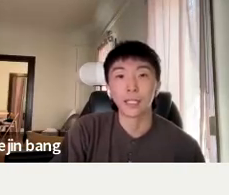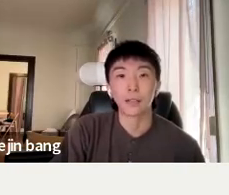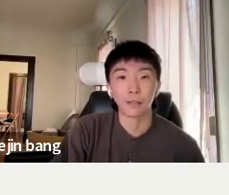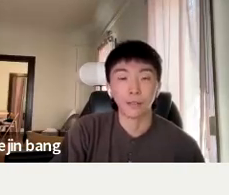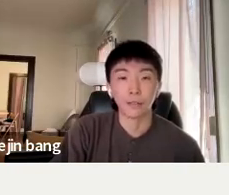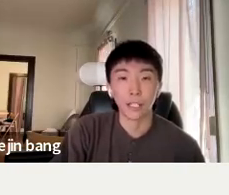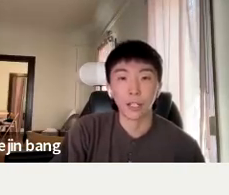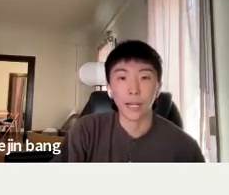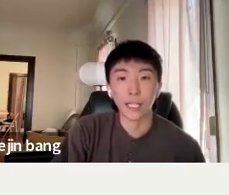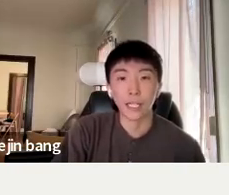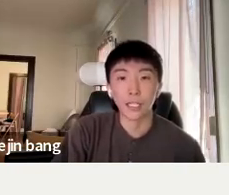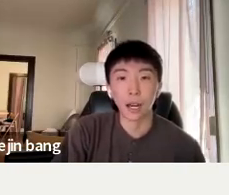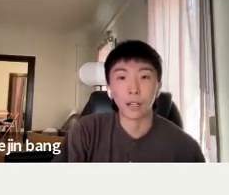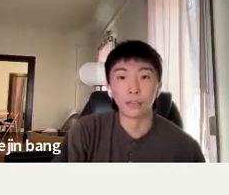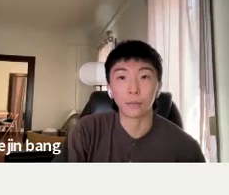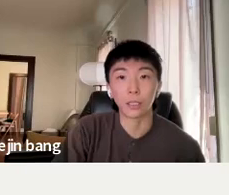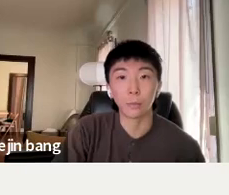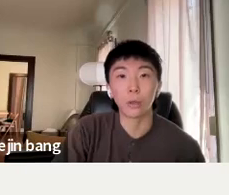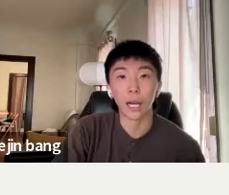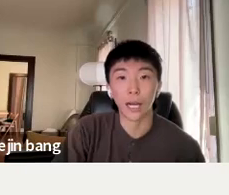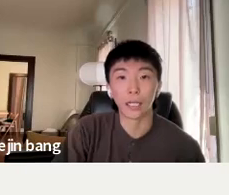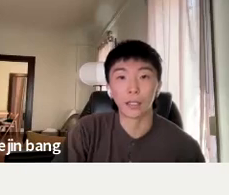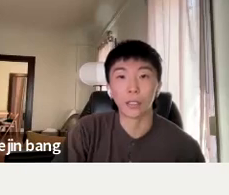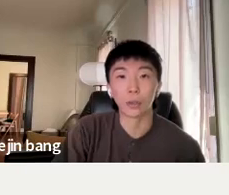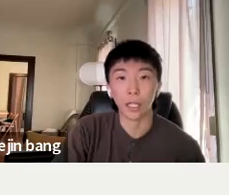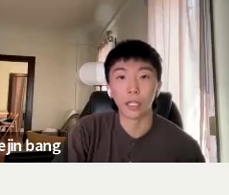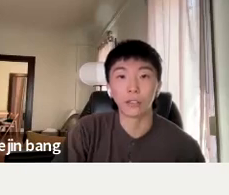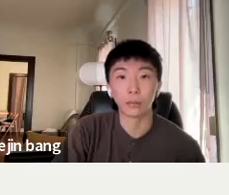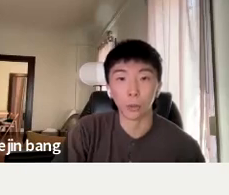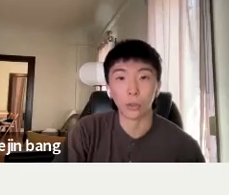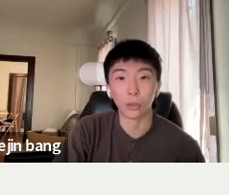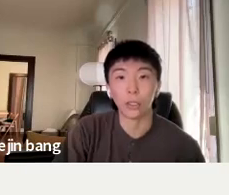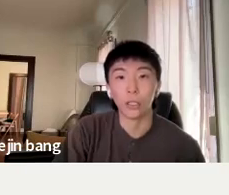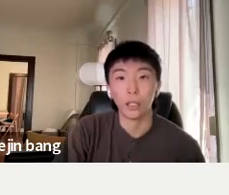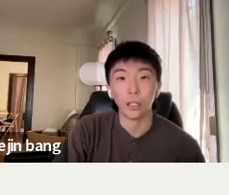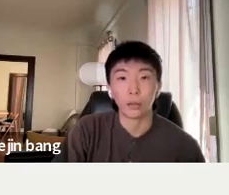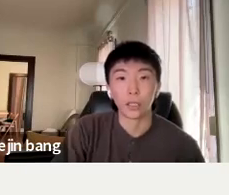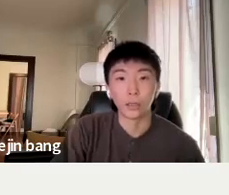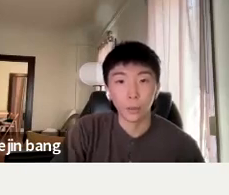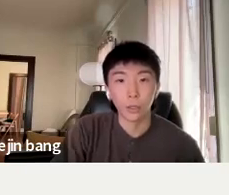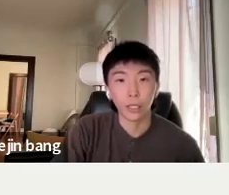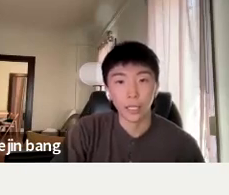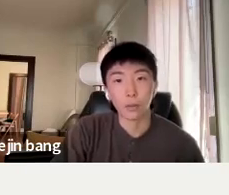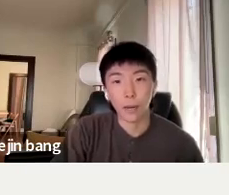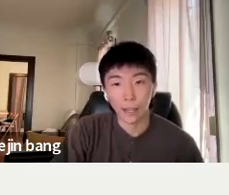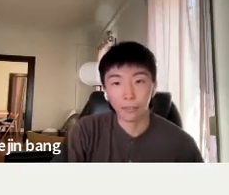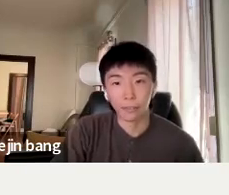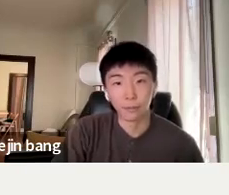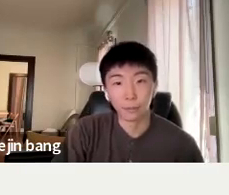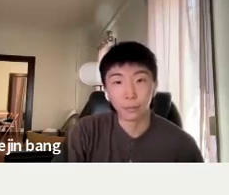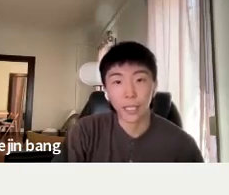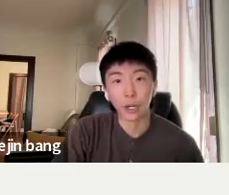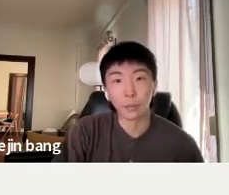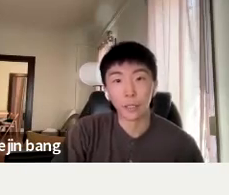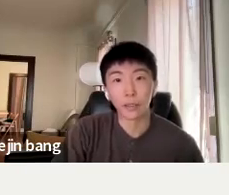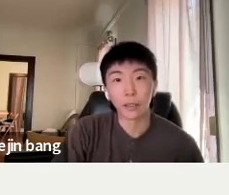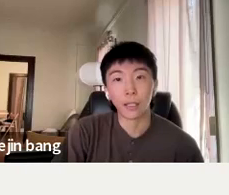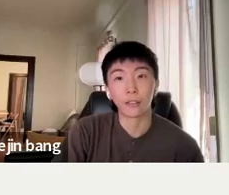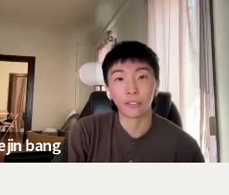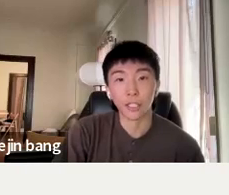in this video, I sing a song from Hungboga, the story of Hungbo, where Hungbo and his wife